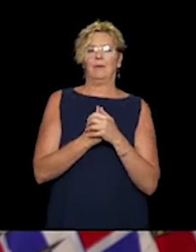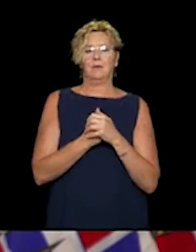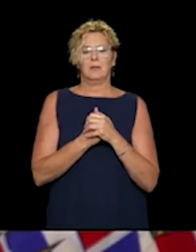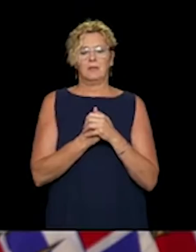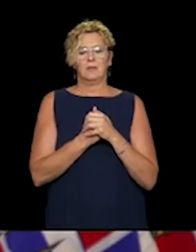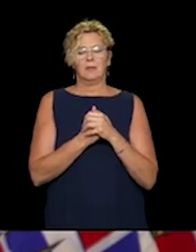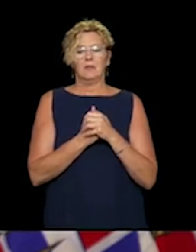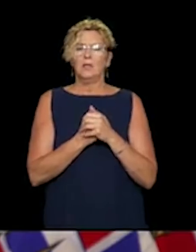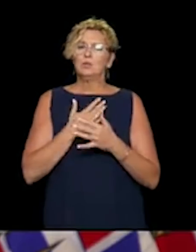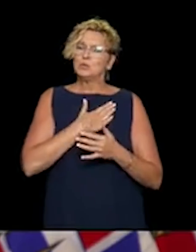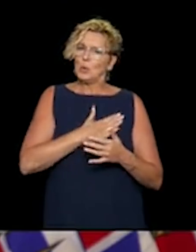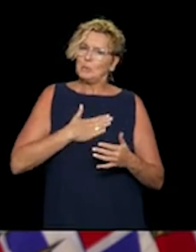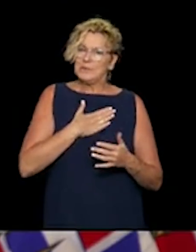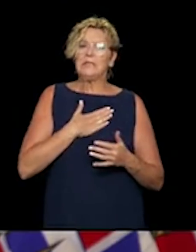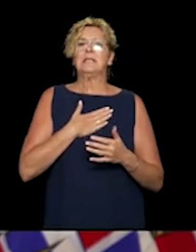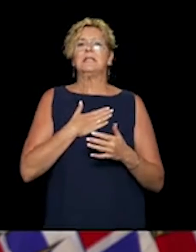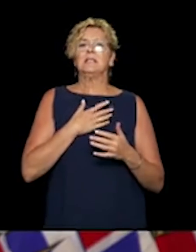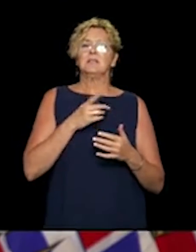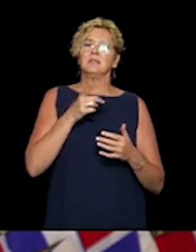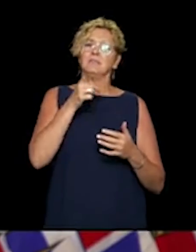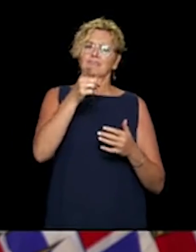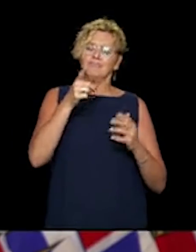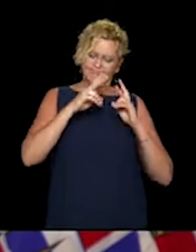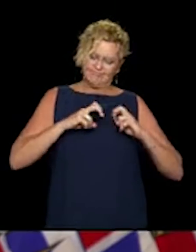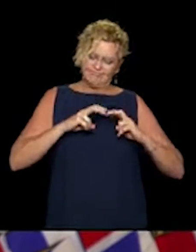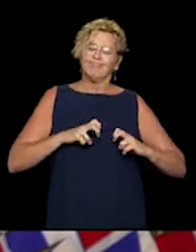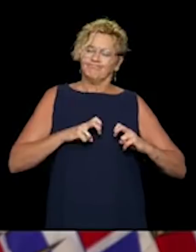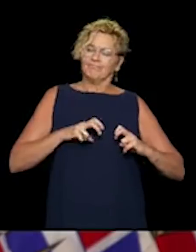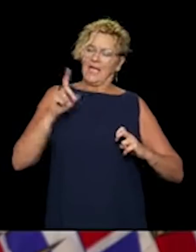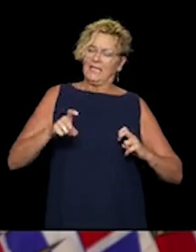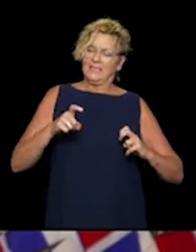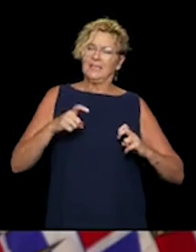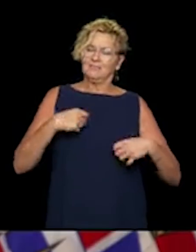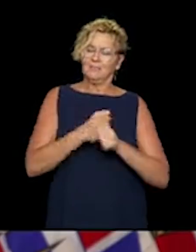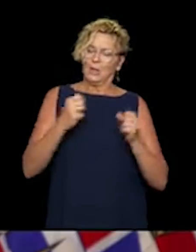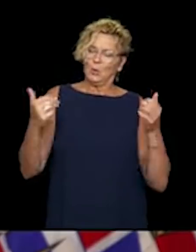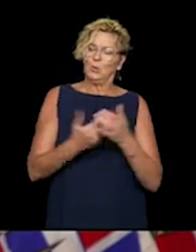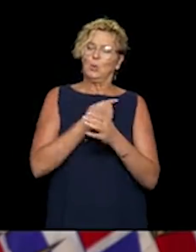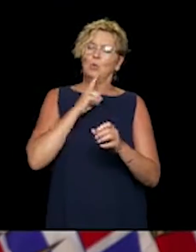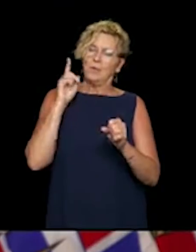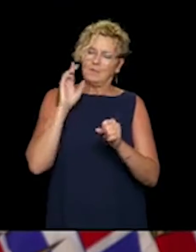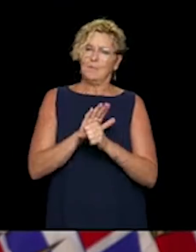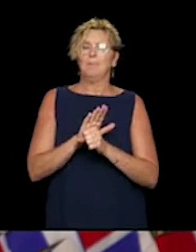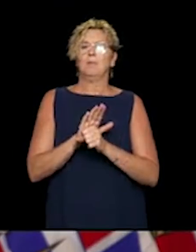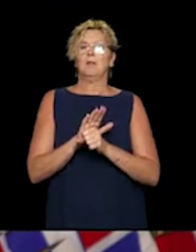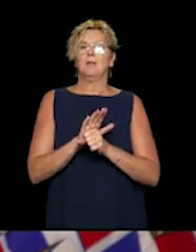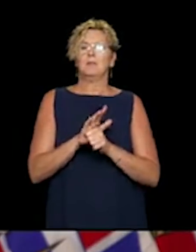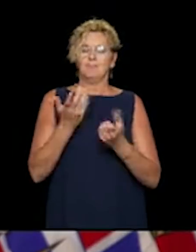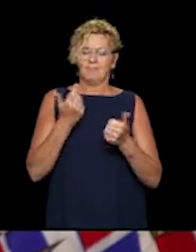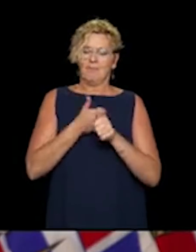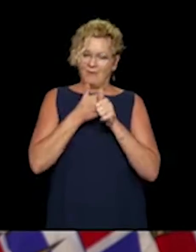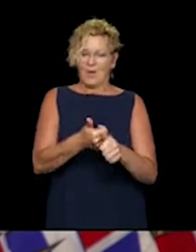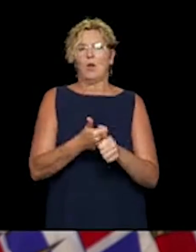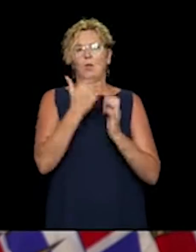clear. We need to prevent cases through our renewed personal safety plans. We need to pay attention to how